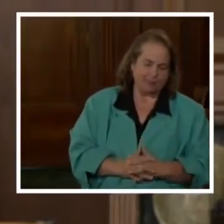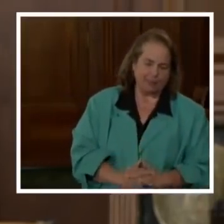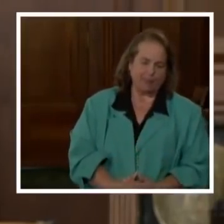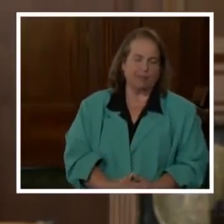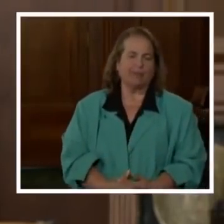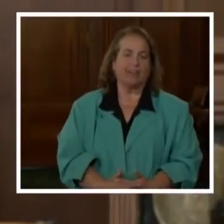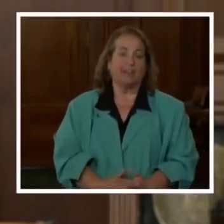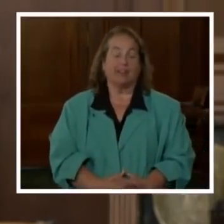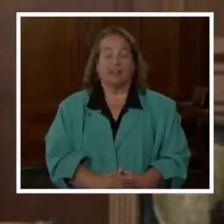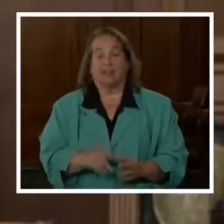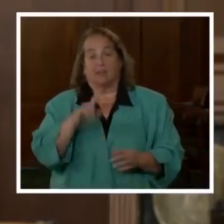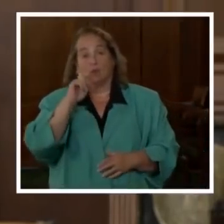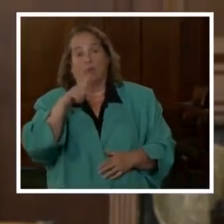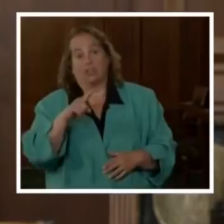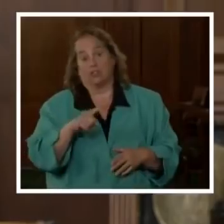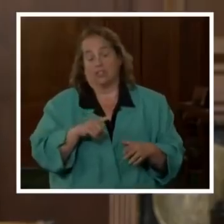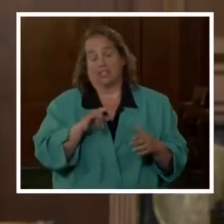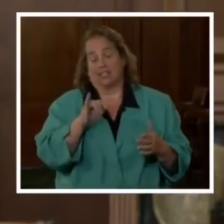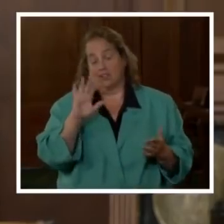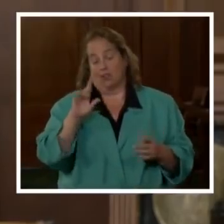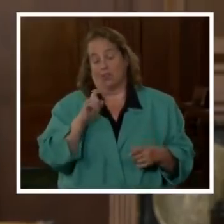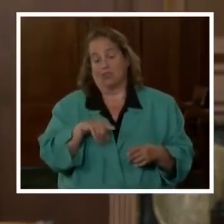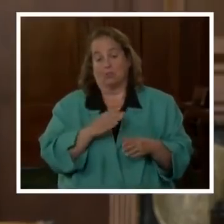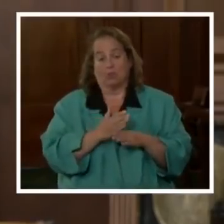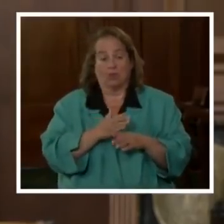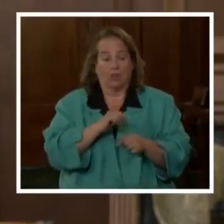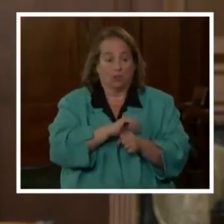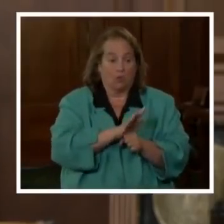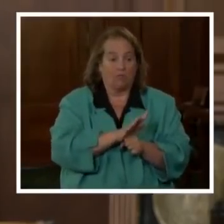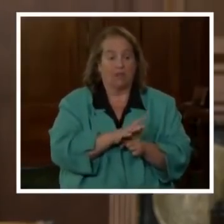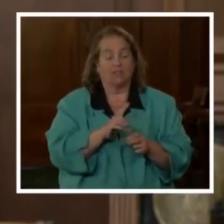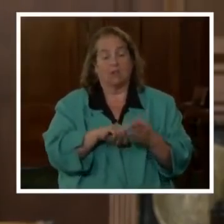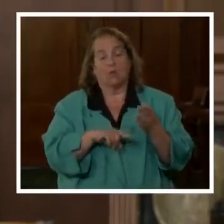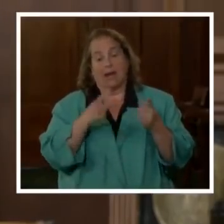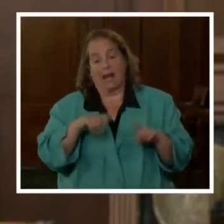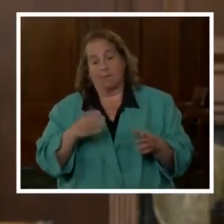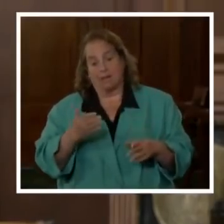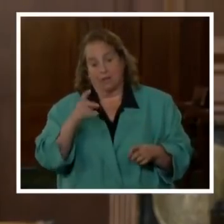you know, between the coronavirus and what